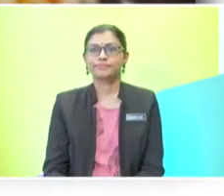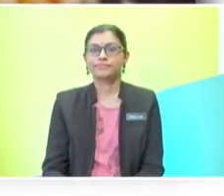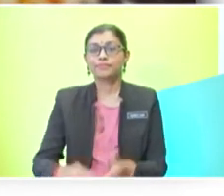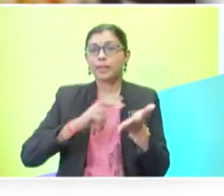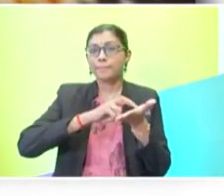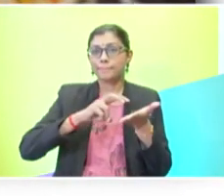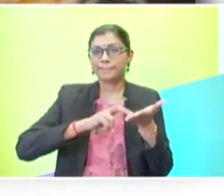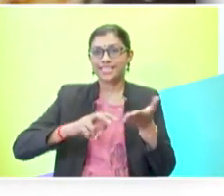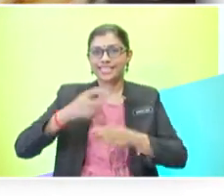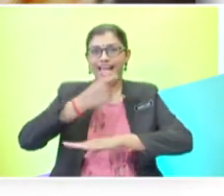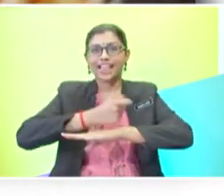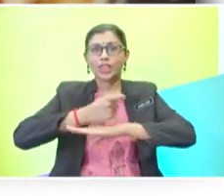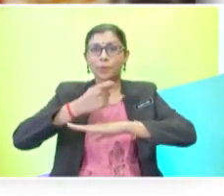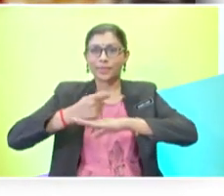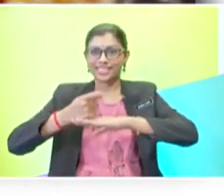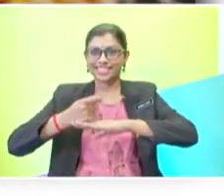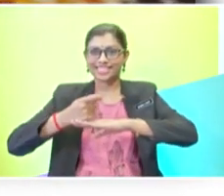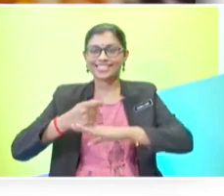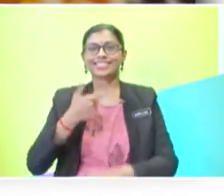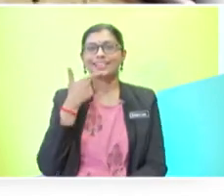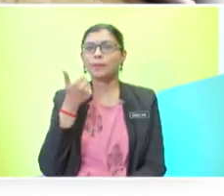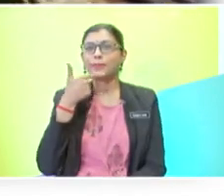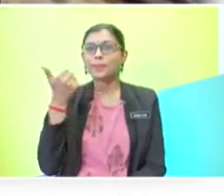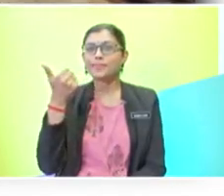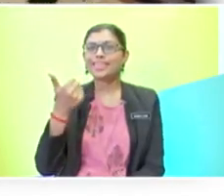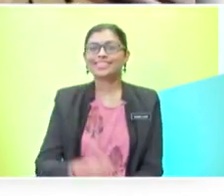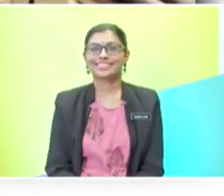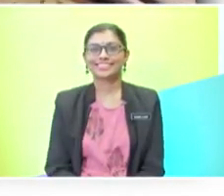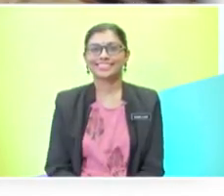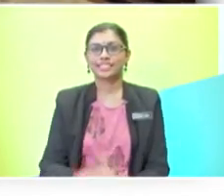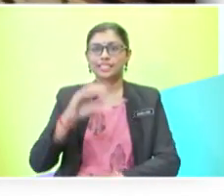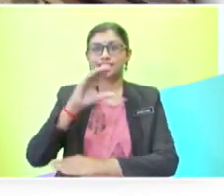Pizza toppings. Yum, yum.